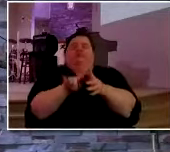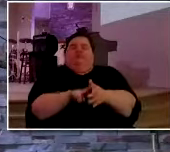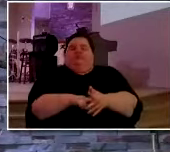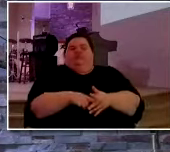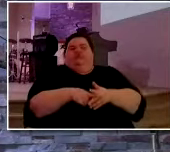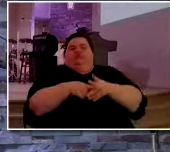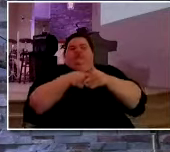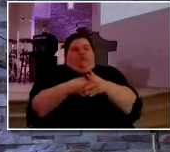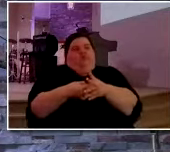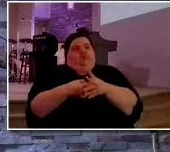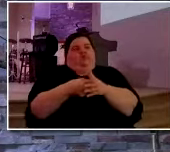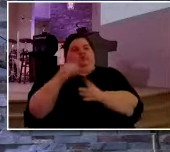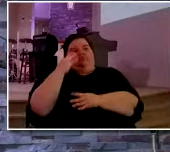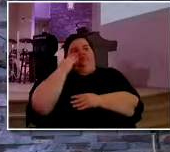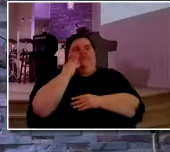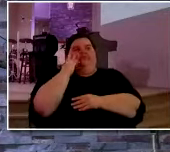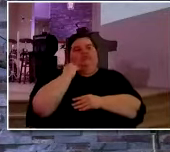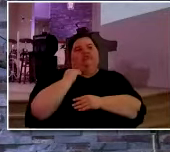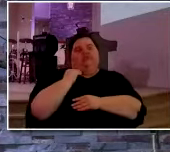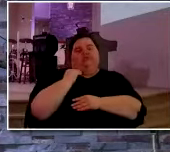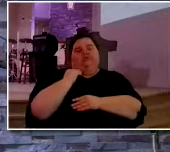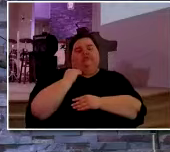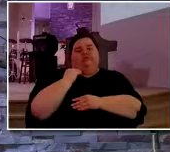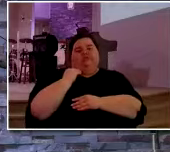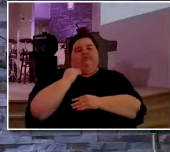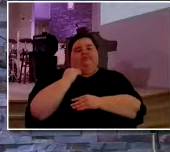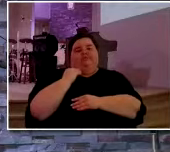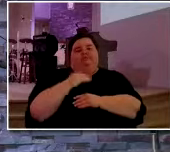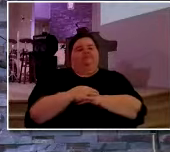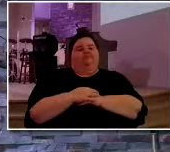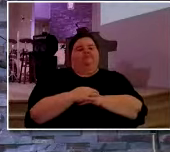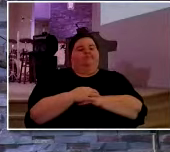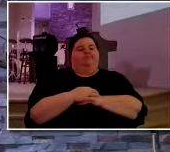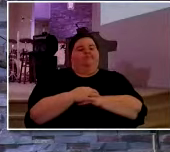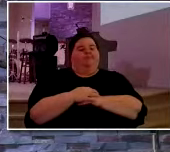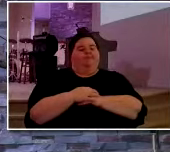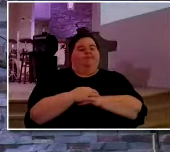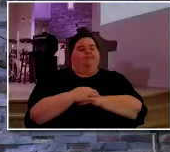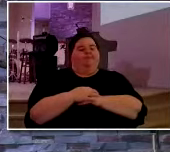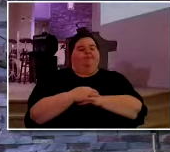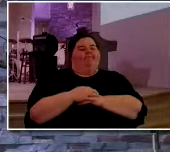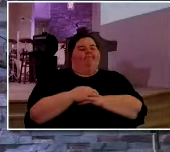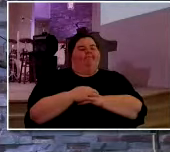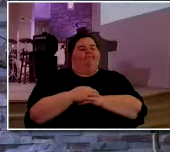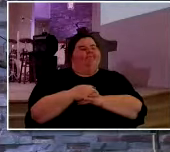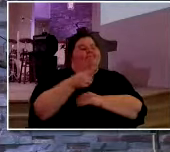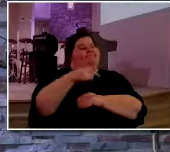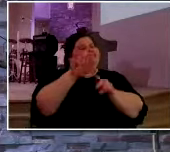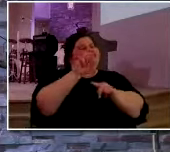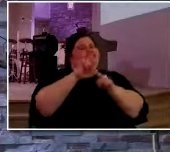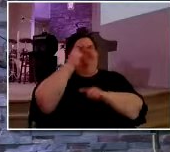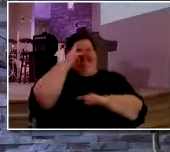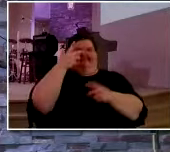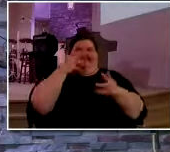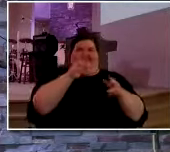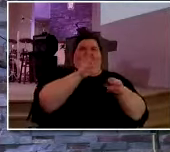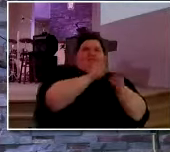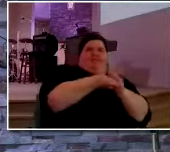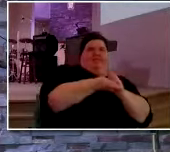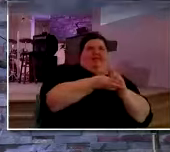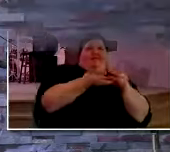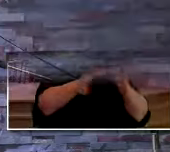of the born again experience. People think, well, you know, I've repented, I've been baptized, I've been filled